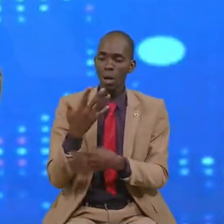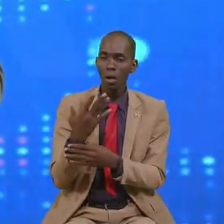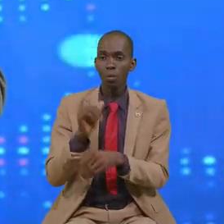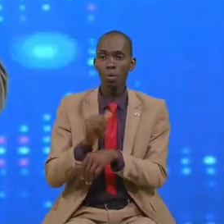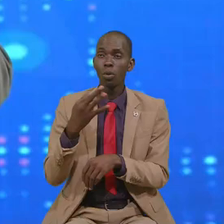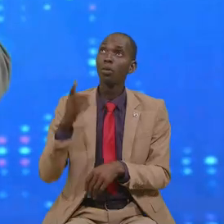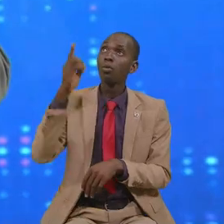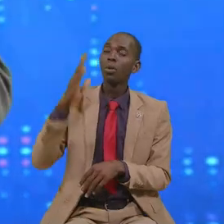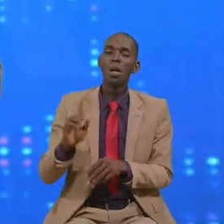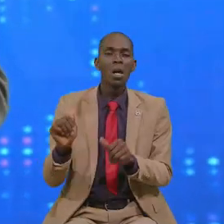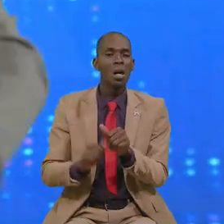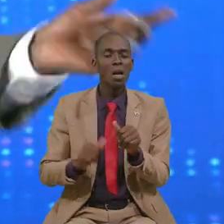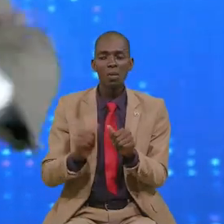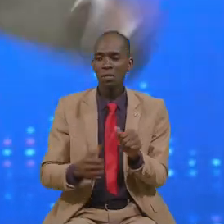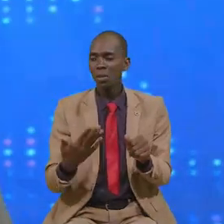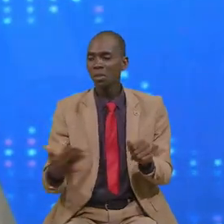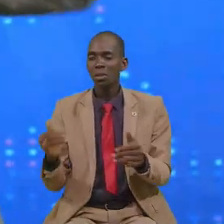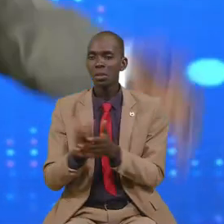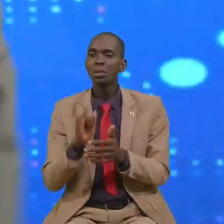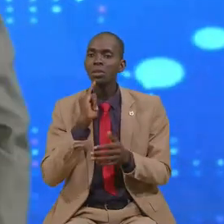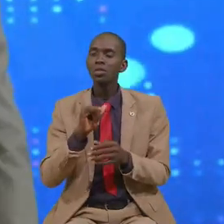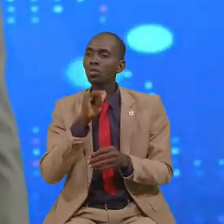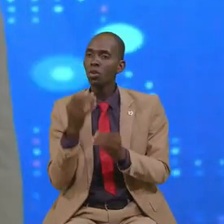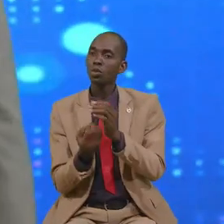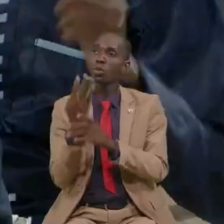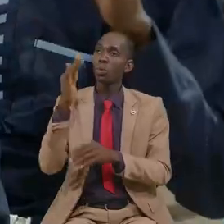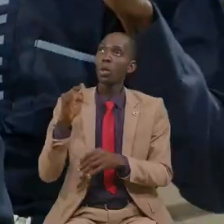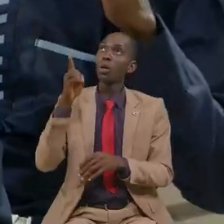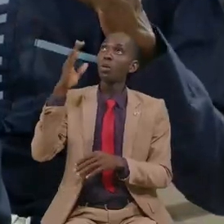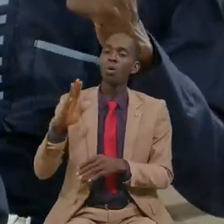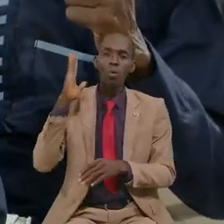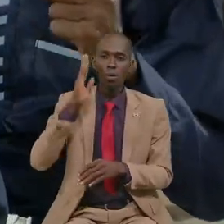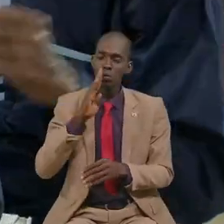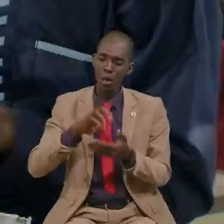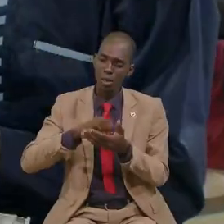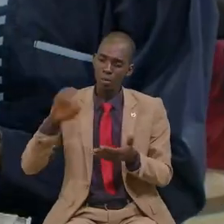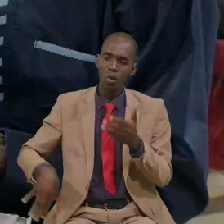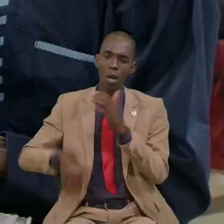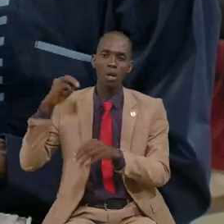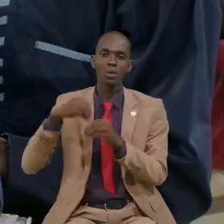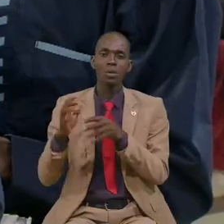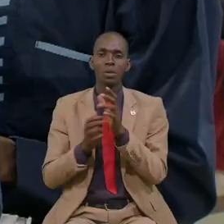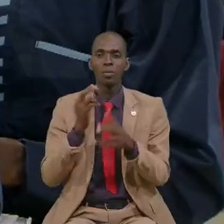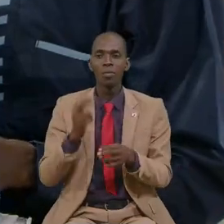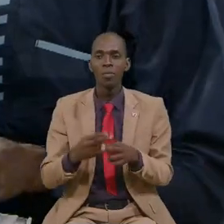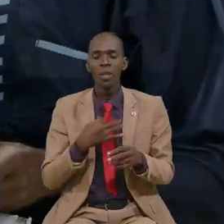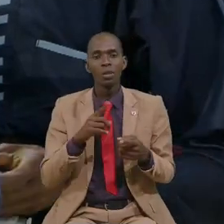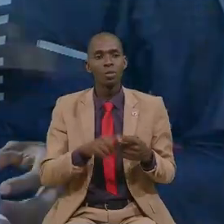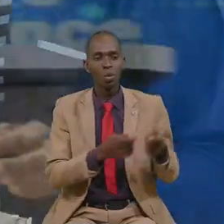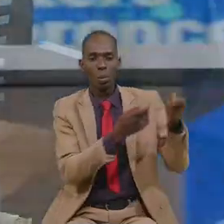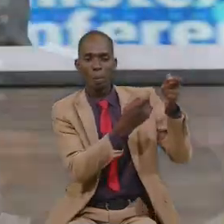not planted by the Lord God of heaven will be rooted out in Jesus' name. And to pull down,